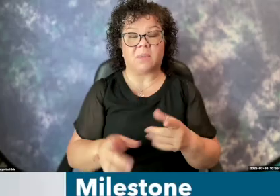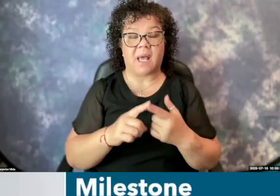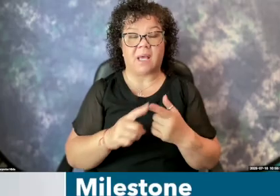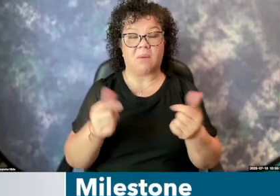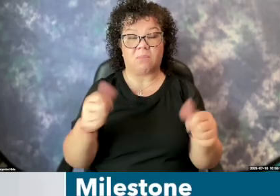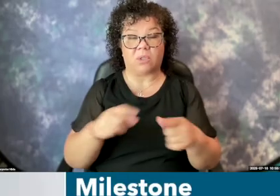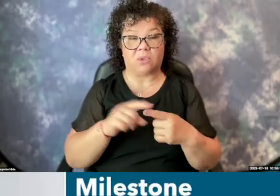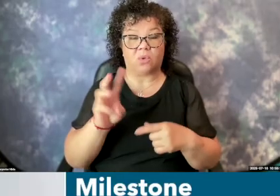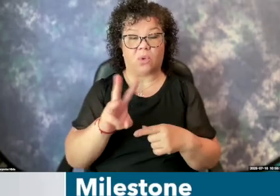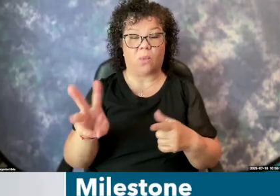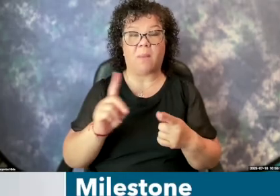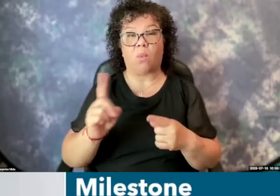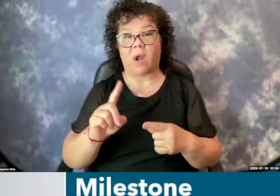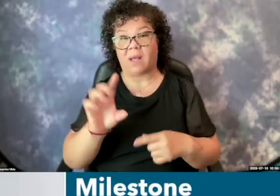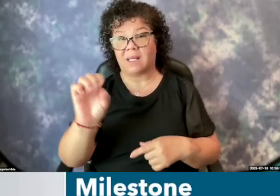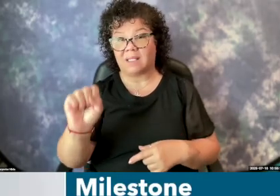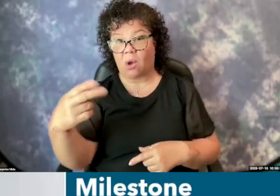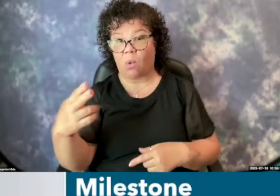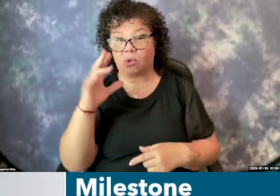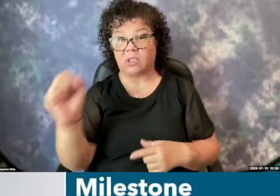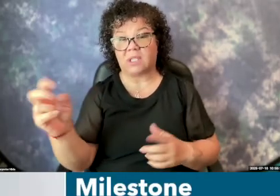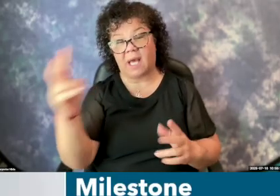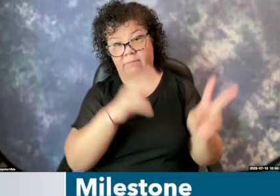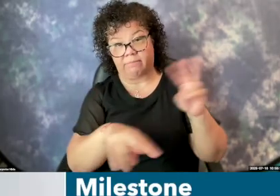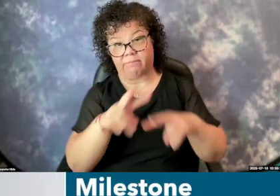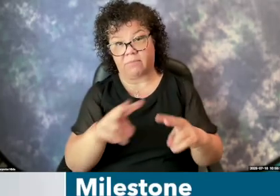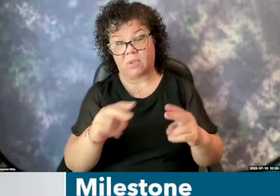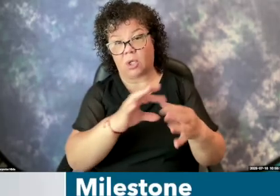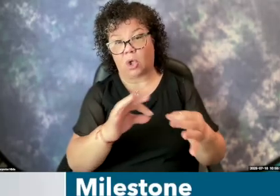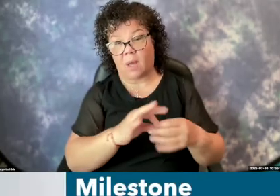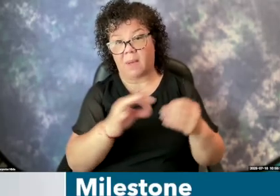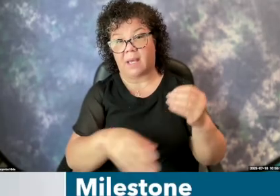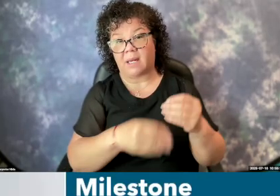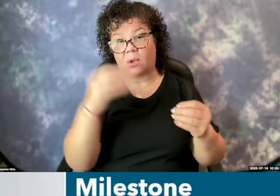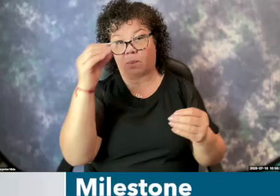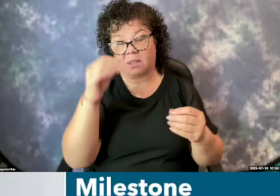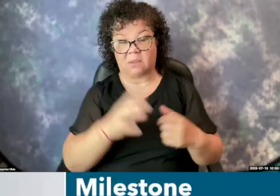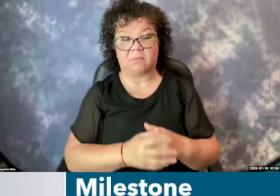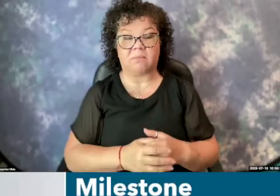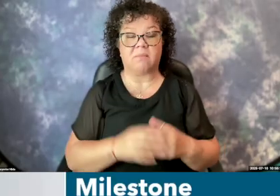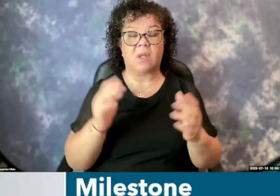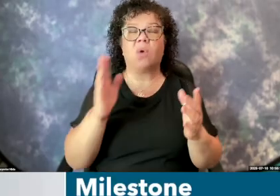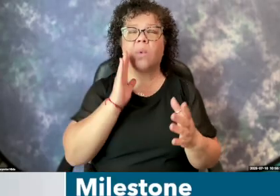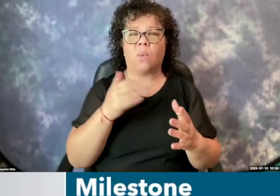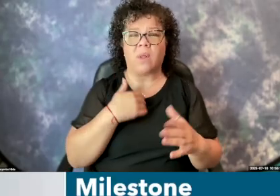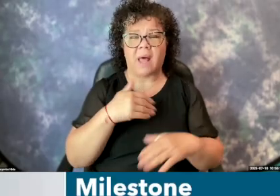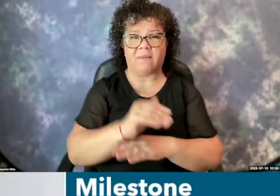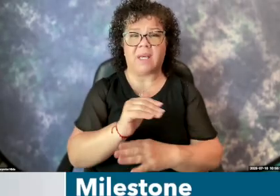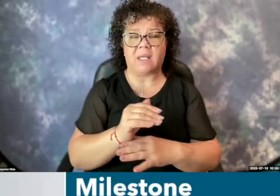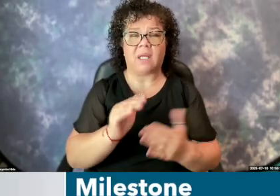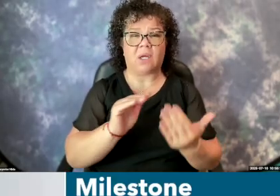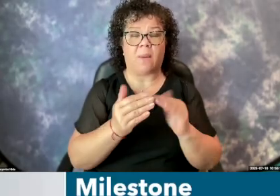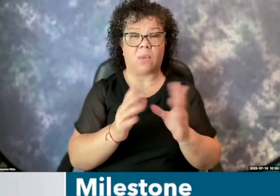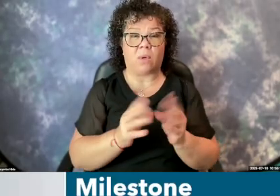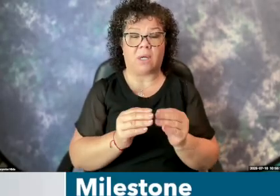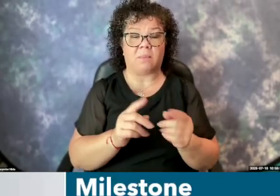on the plan for 30 days. We'll have an evening community meeting on October 21st to discuss the proposed plan,